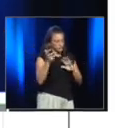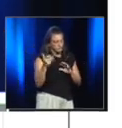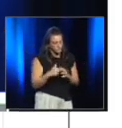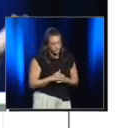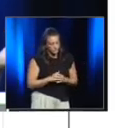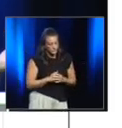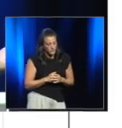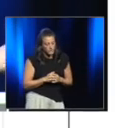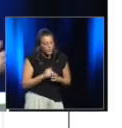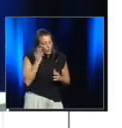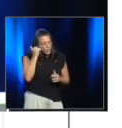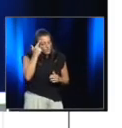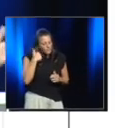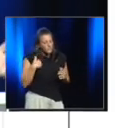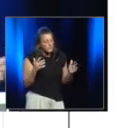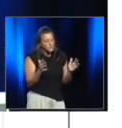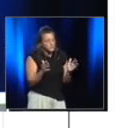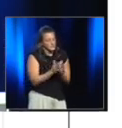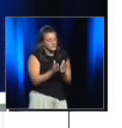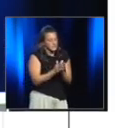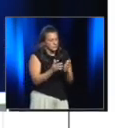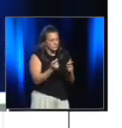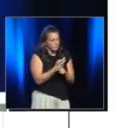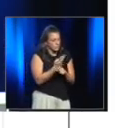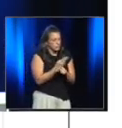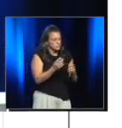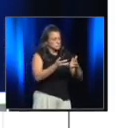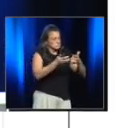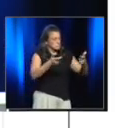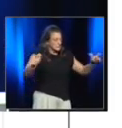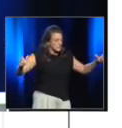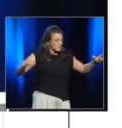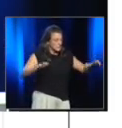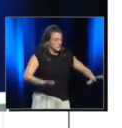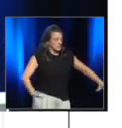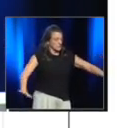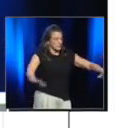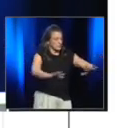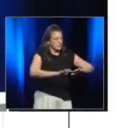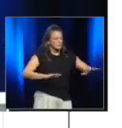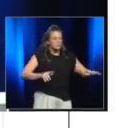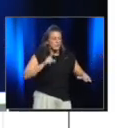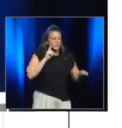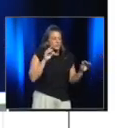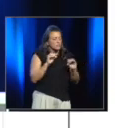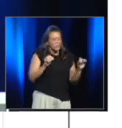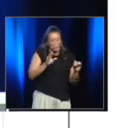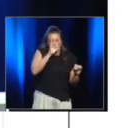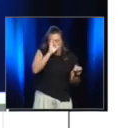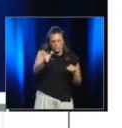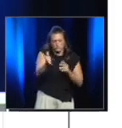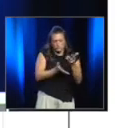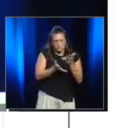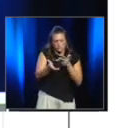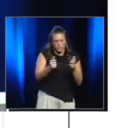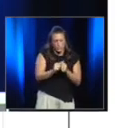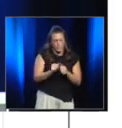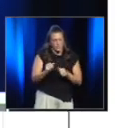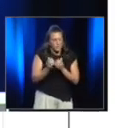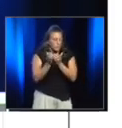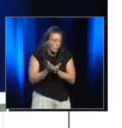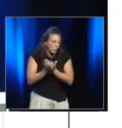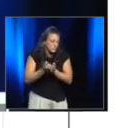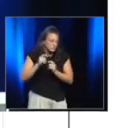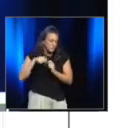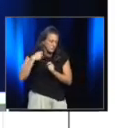seals are using massive areas. So we're pretty confident that they're not interacting directly with any fisheries in the area. We